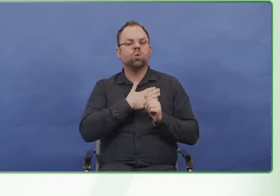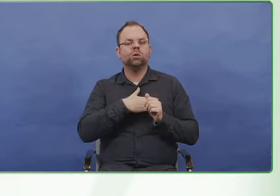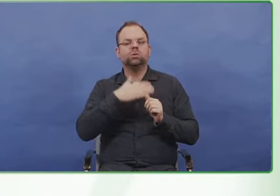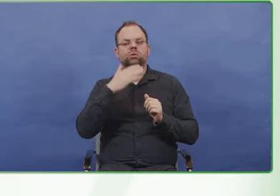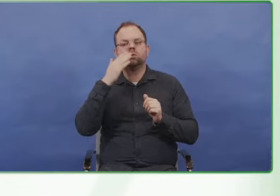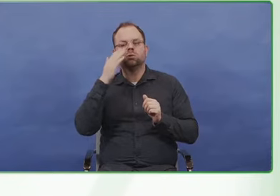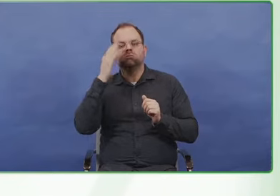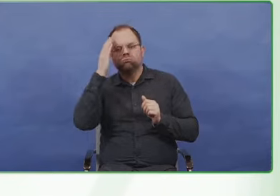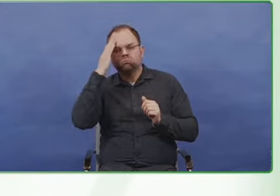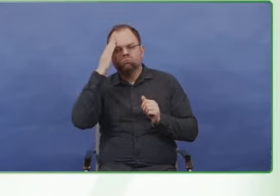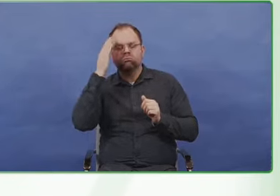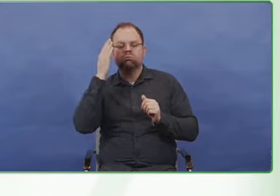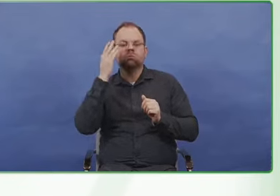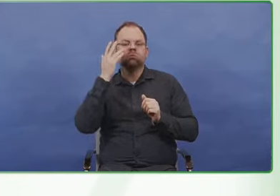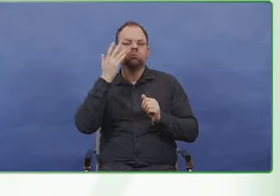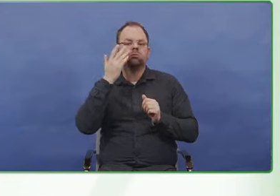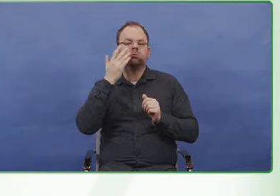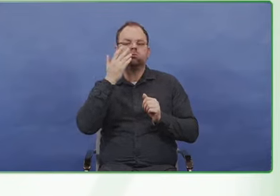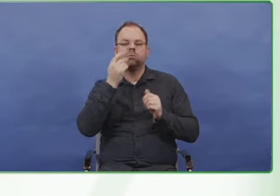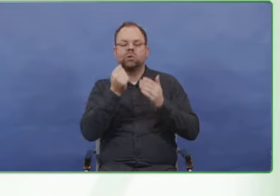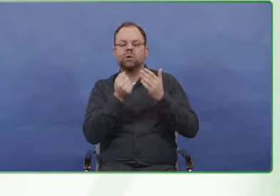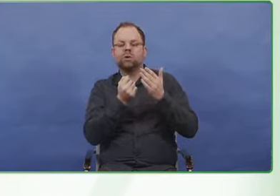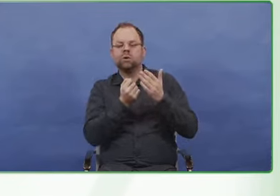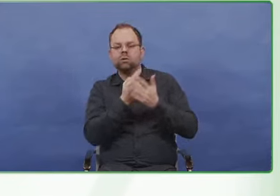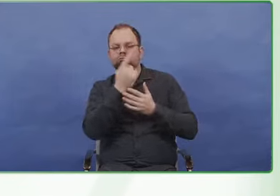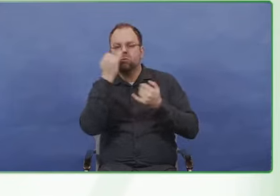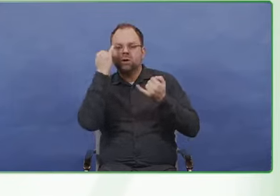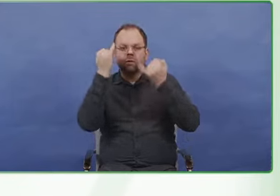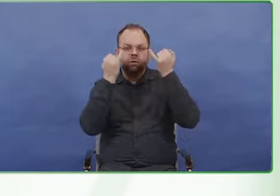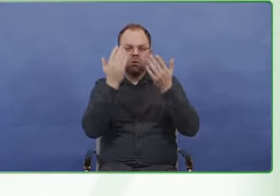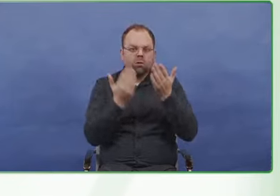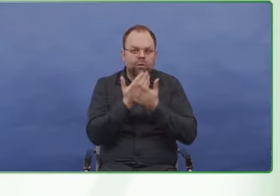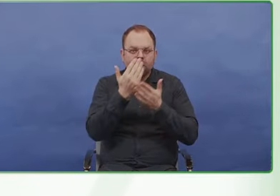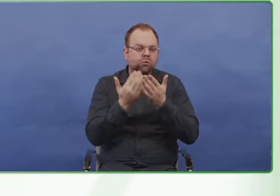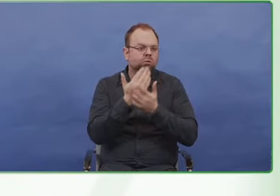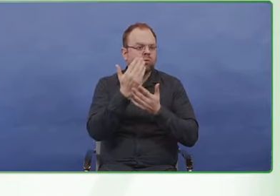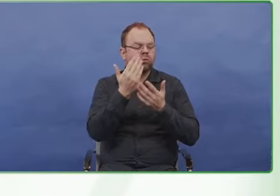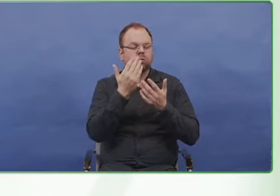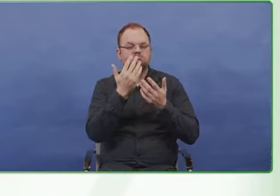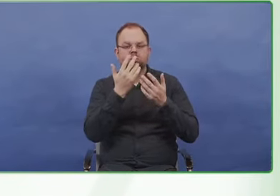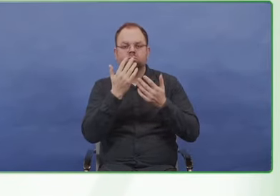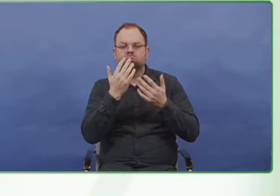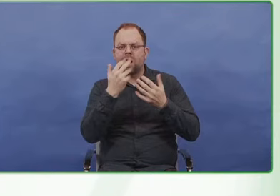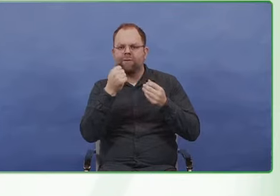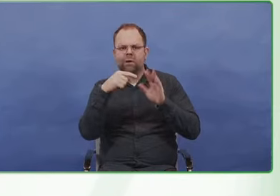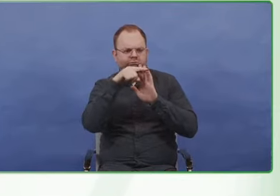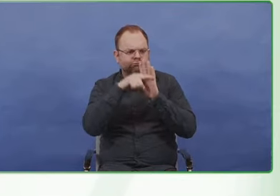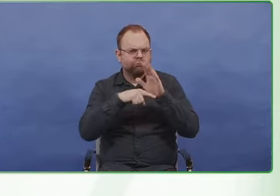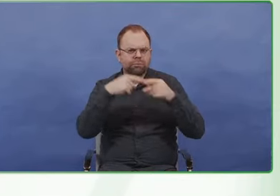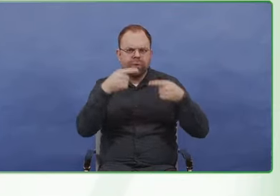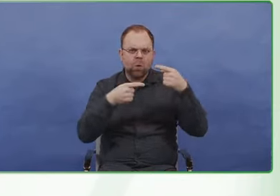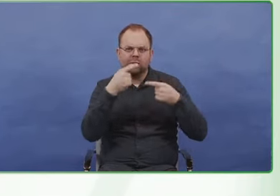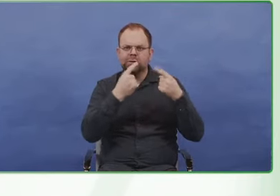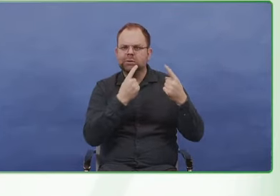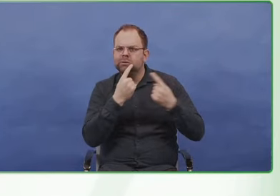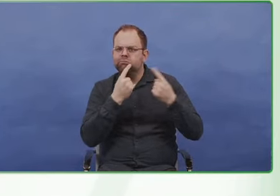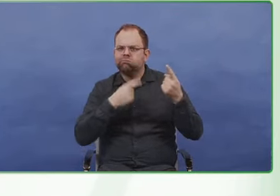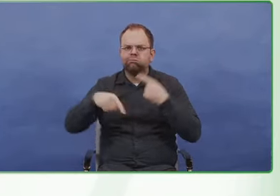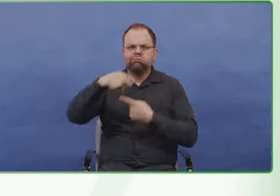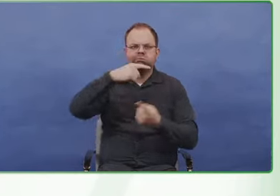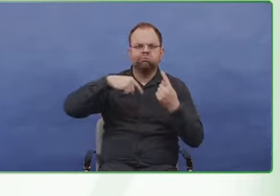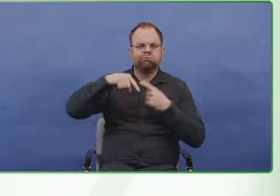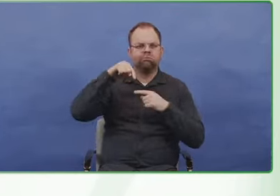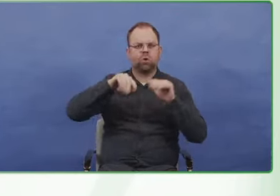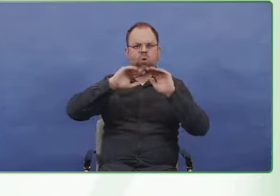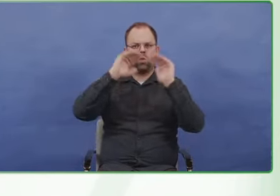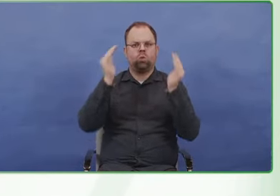Assistive Technologies. We all know that recently World Health Organization came out with a great report which has thrown light of what is